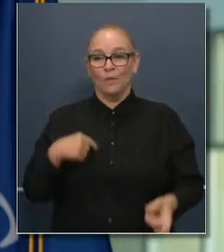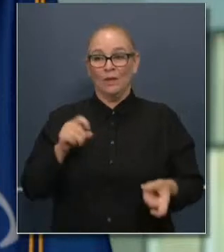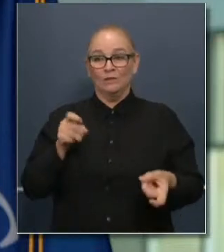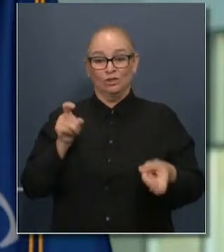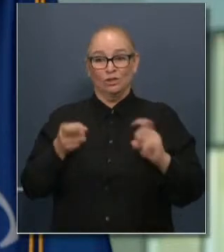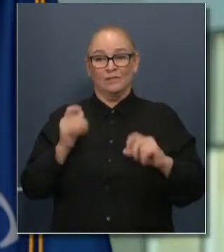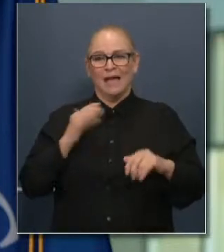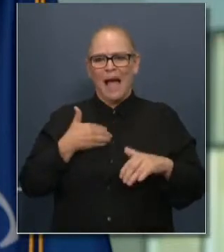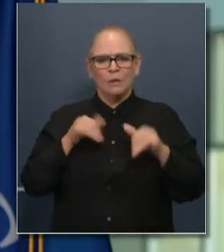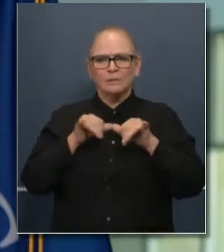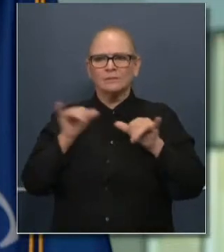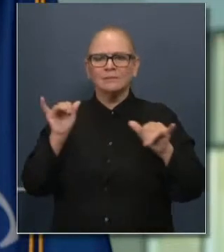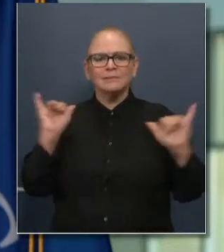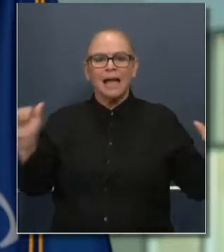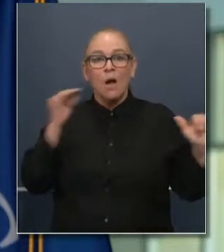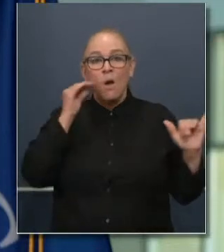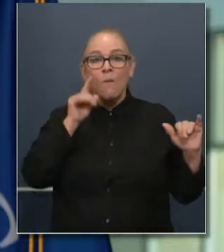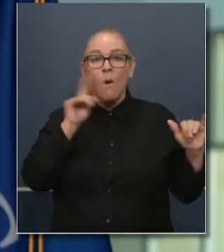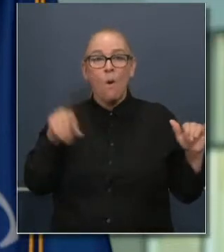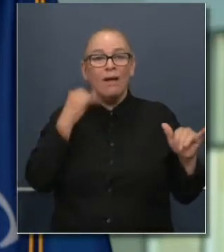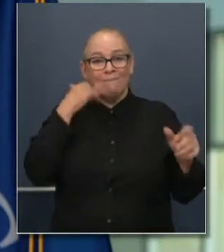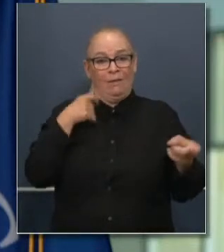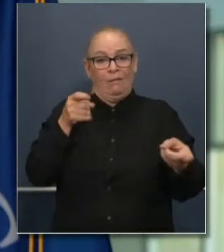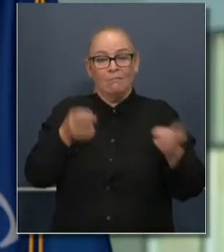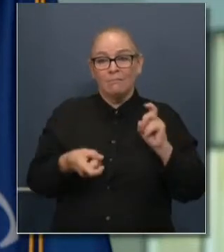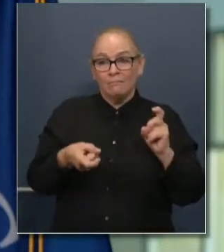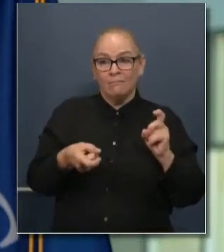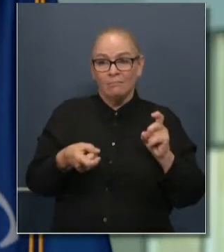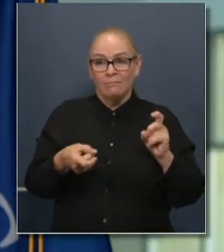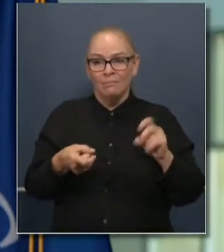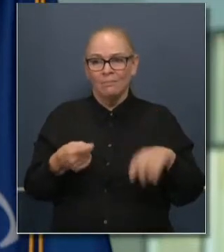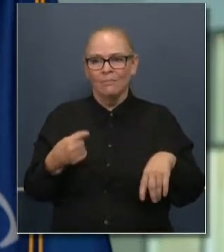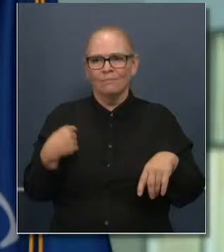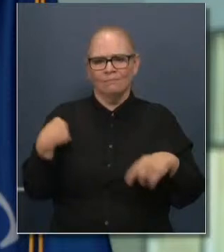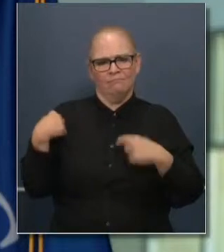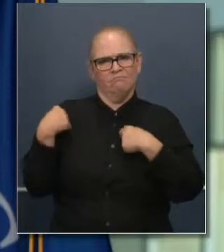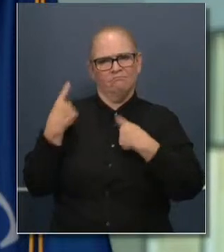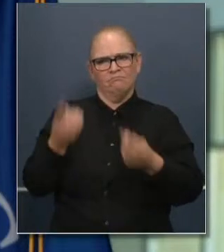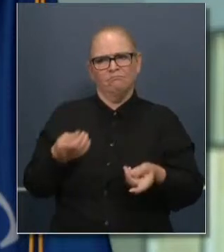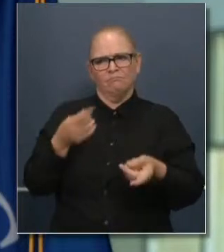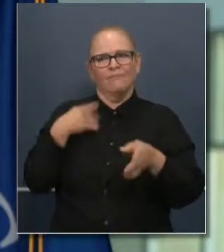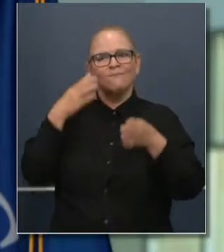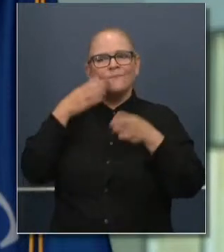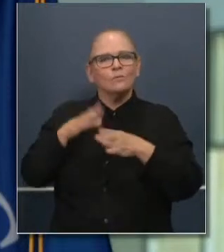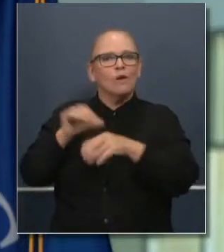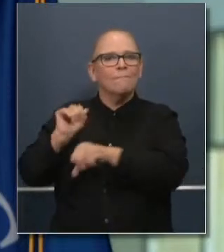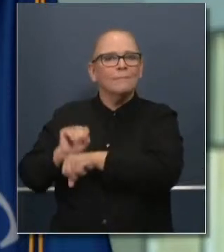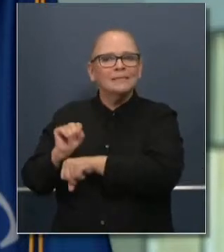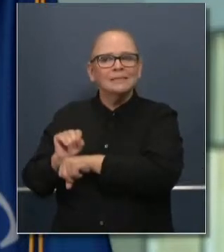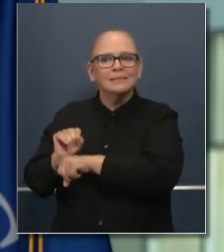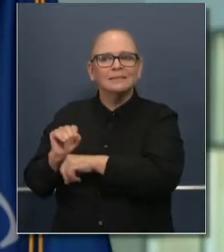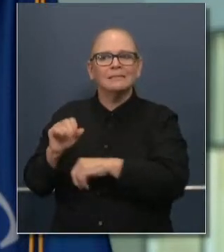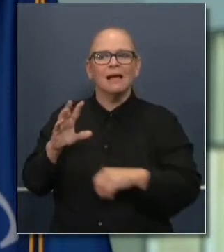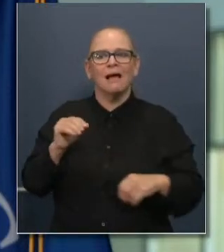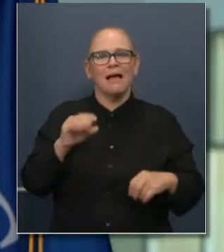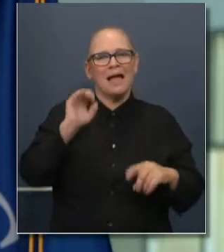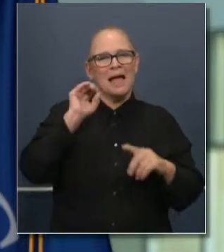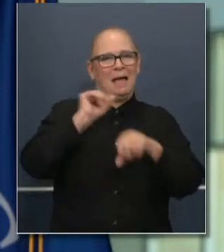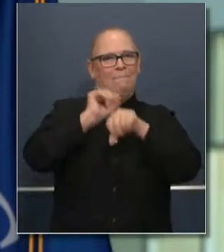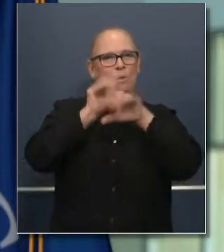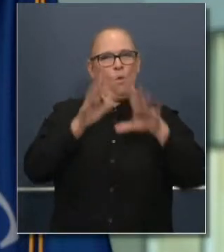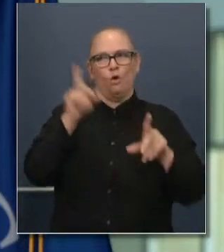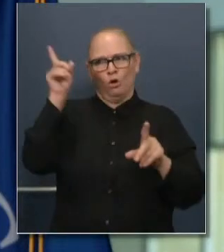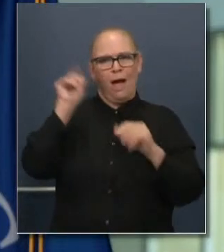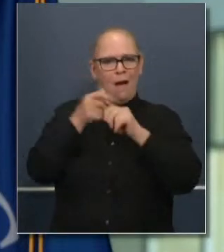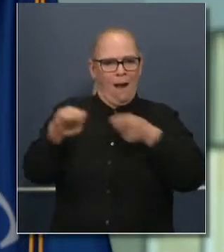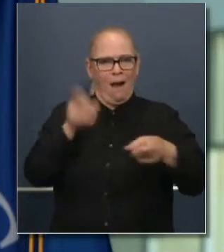were focused, as understandably we needed to be, with industry and employers, and we